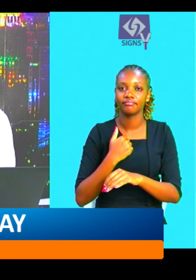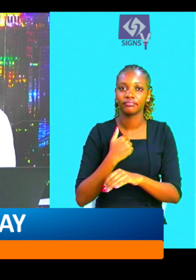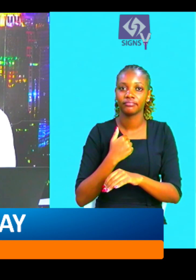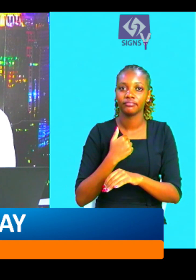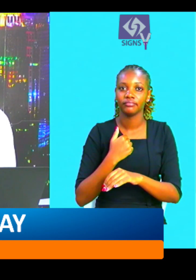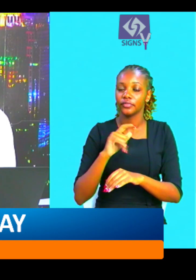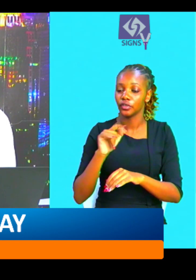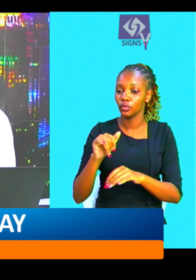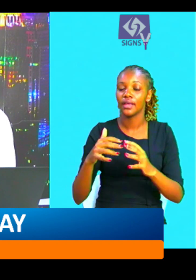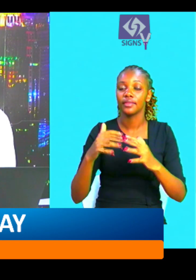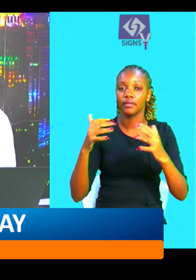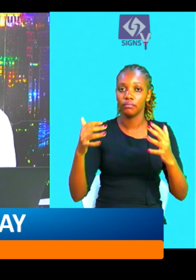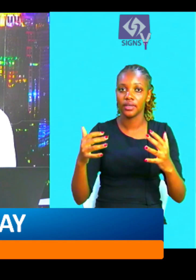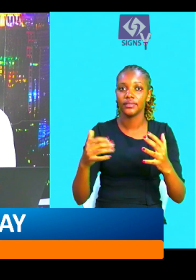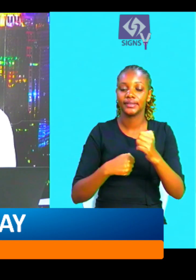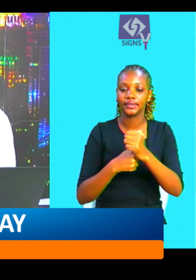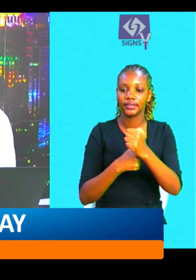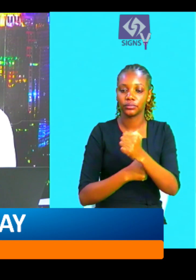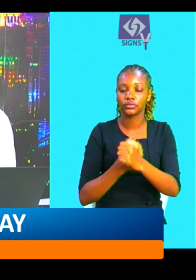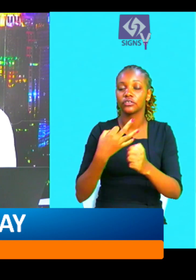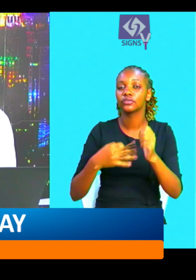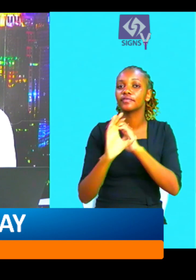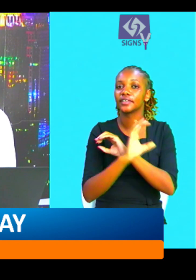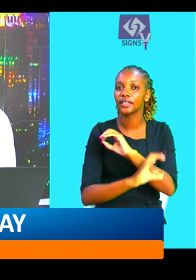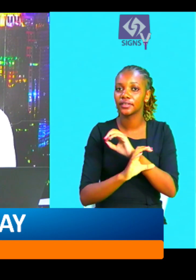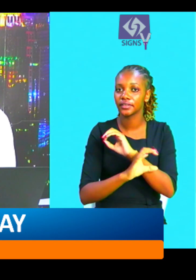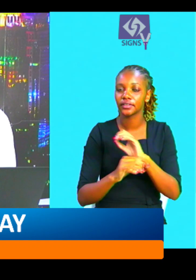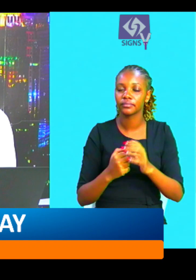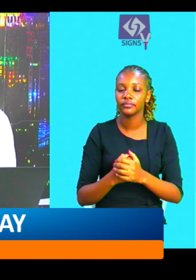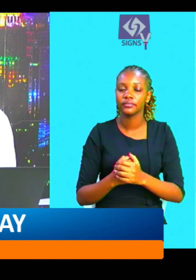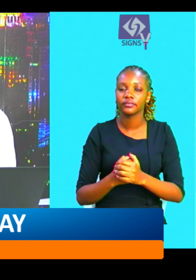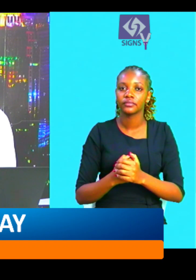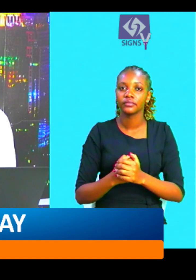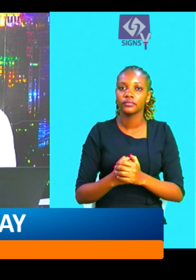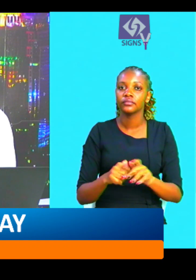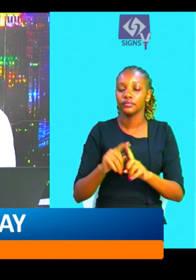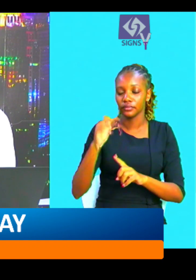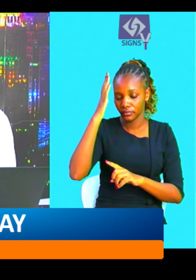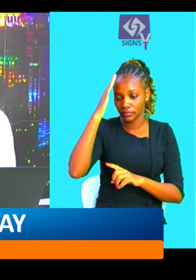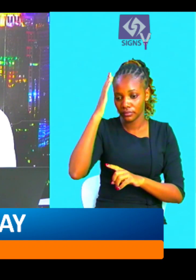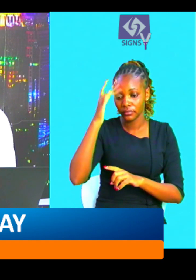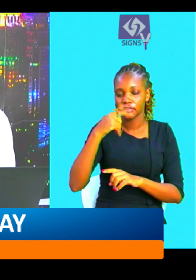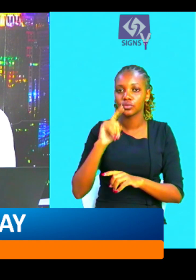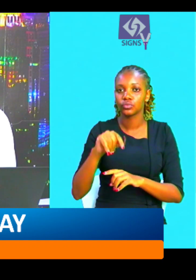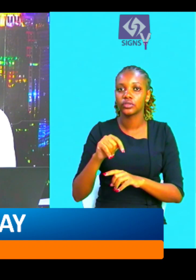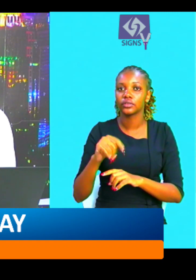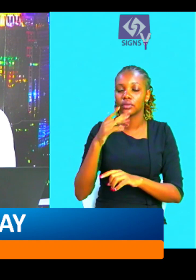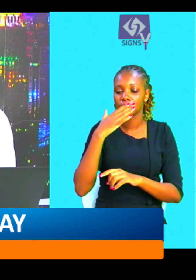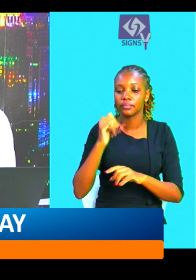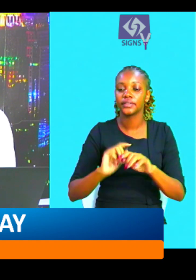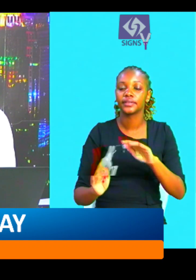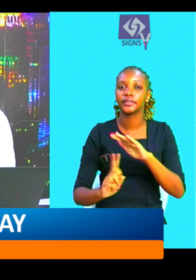ministry that I think will be greatly affected is one for agriculture. Because right now, as you can see,